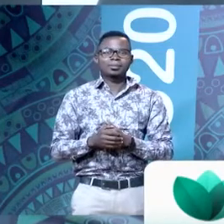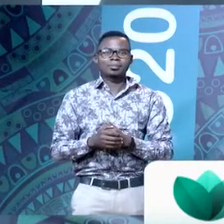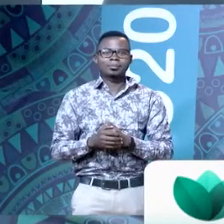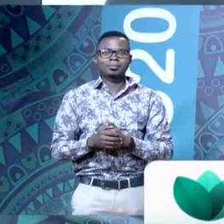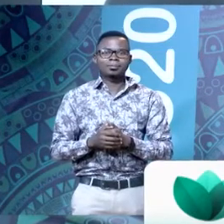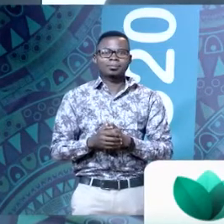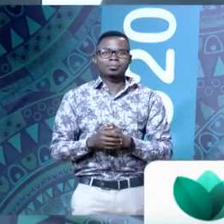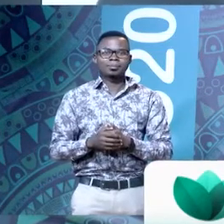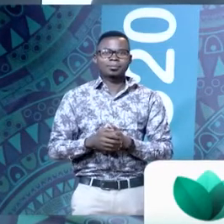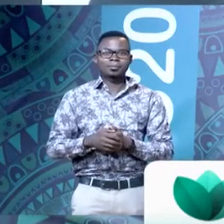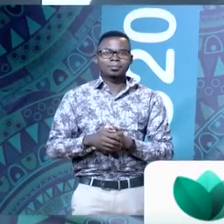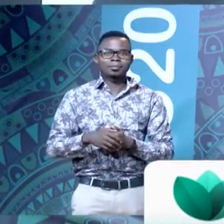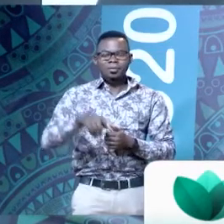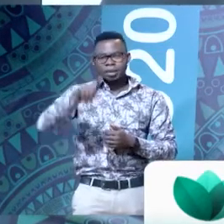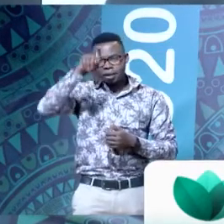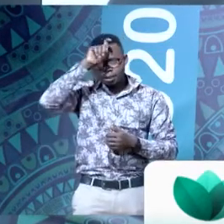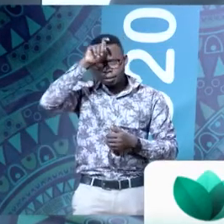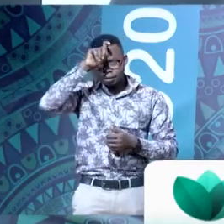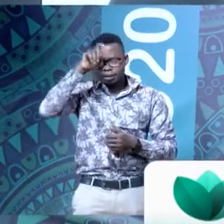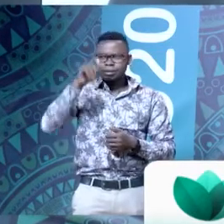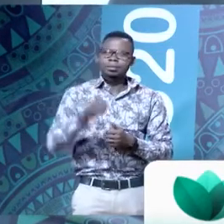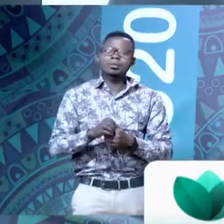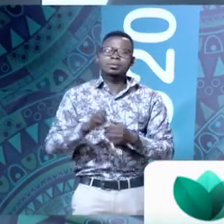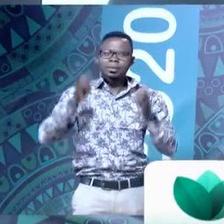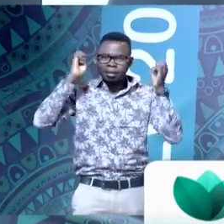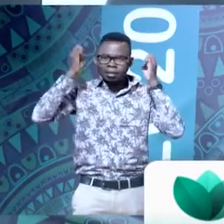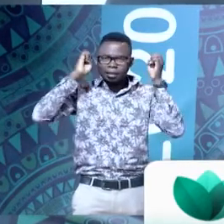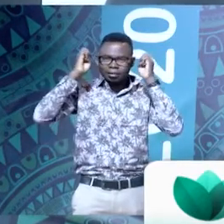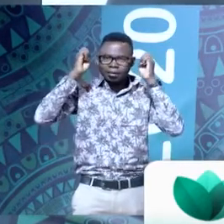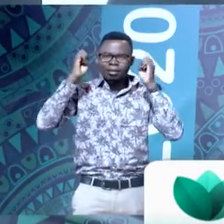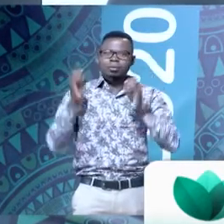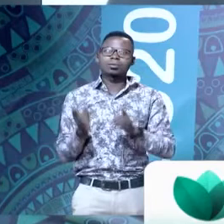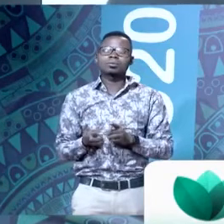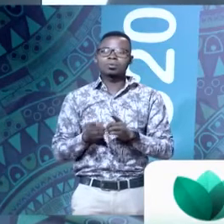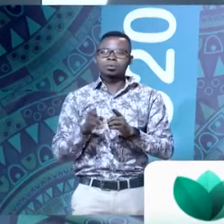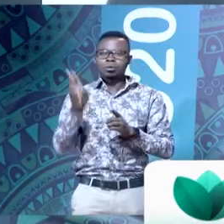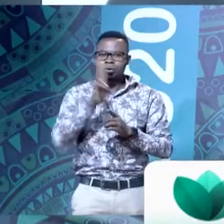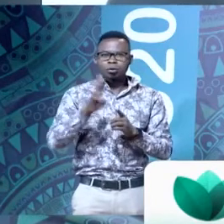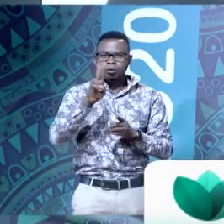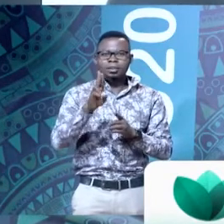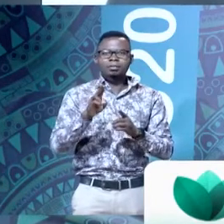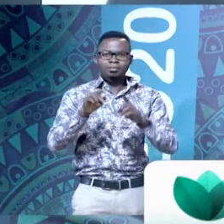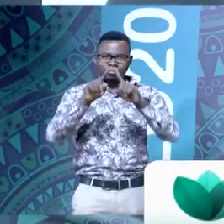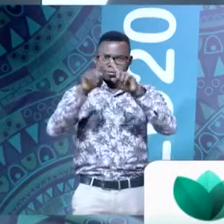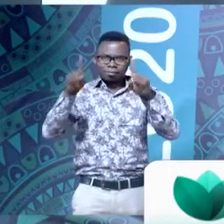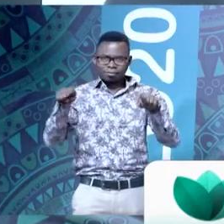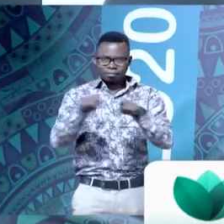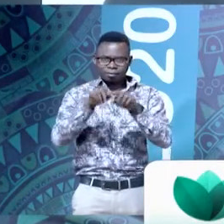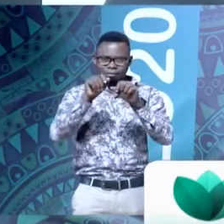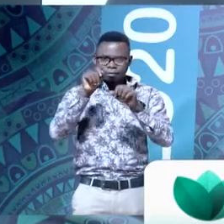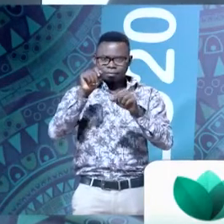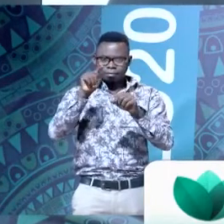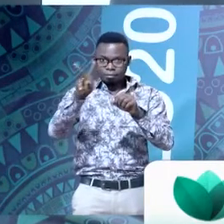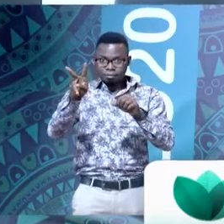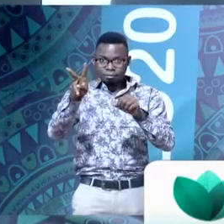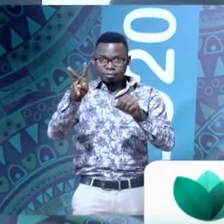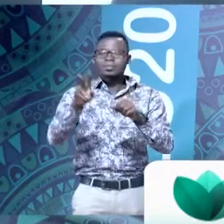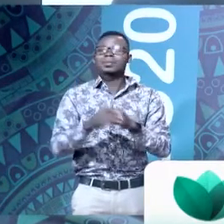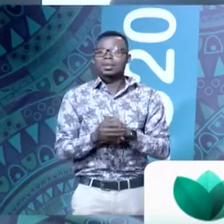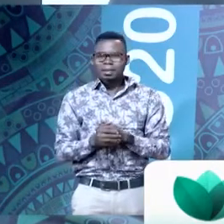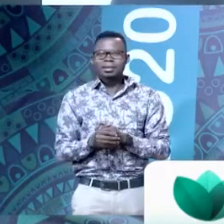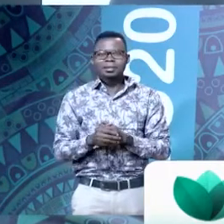now in Egypt is going online, even in public schools, where students are provided with a